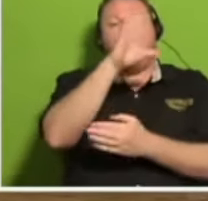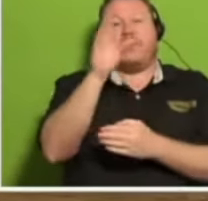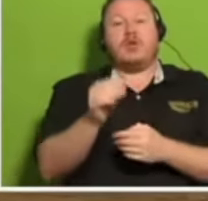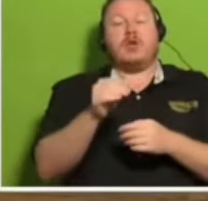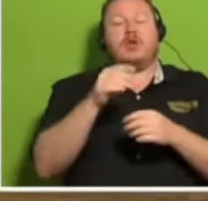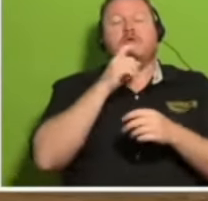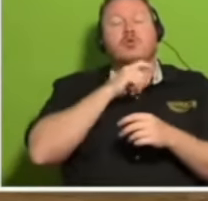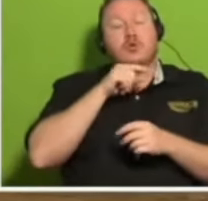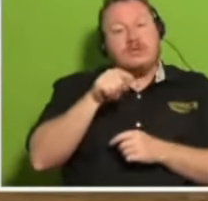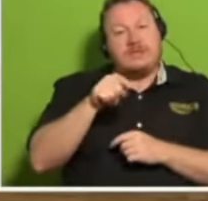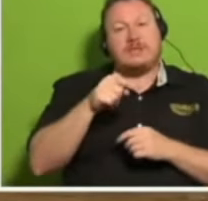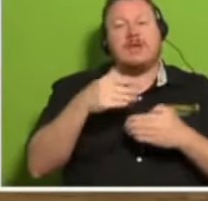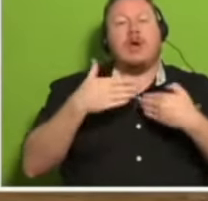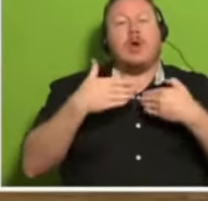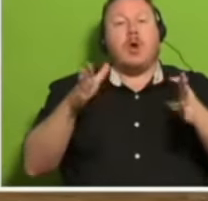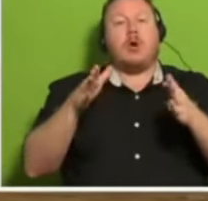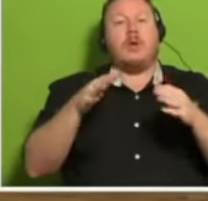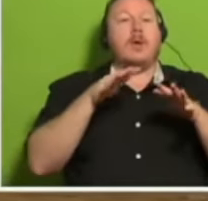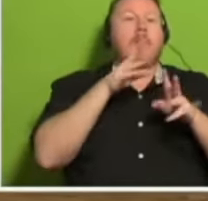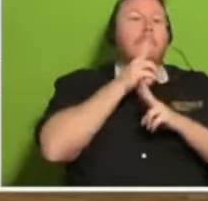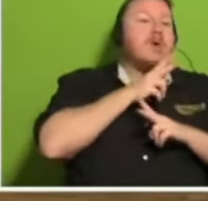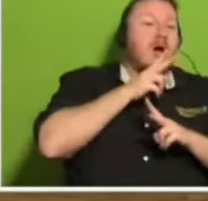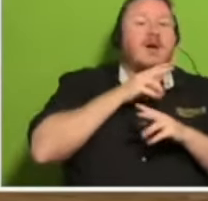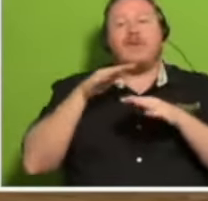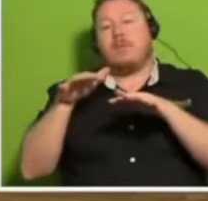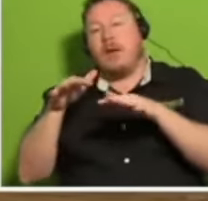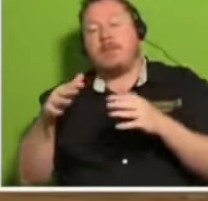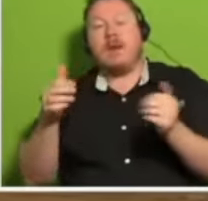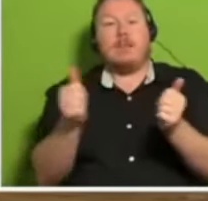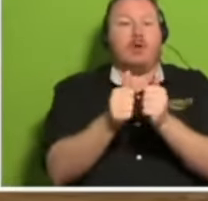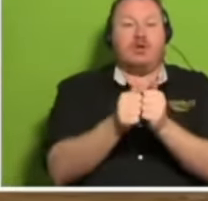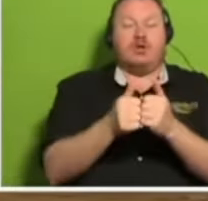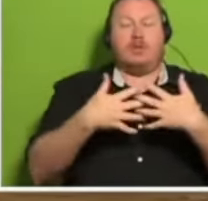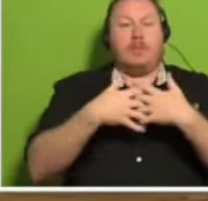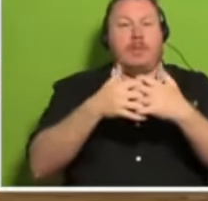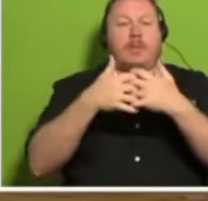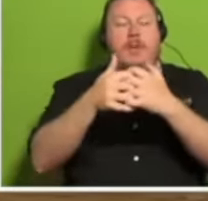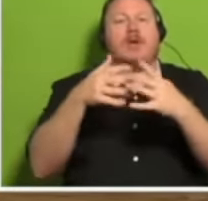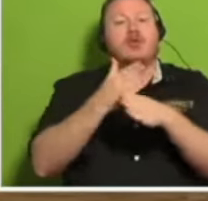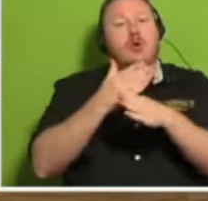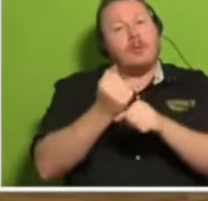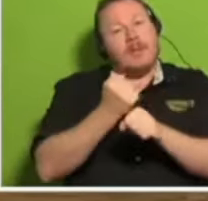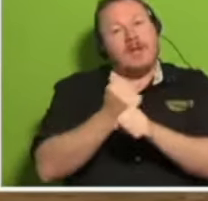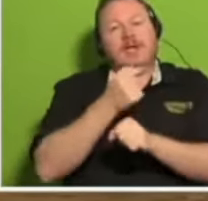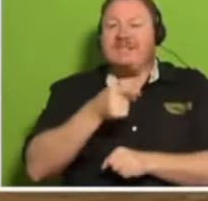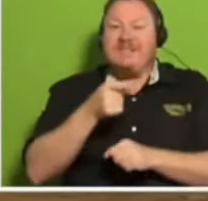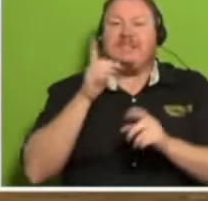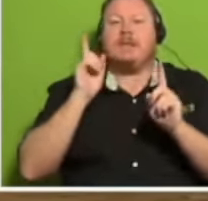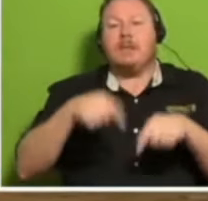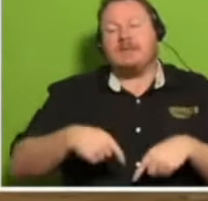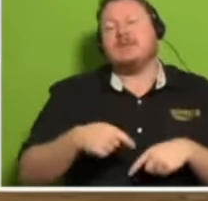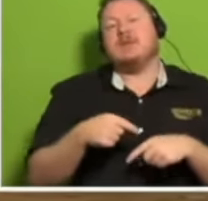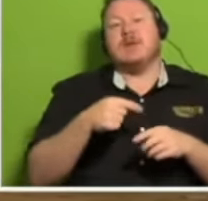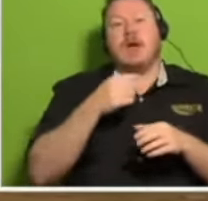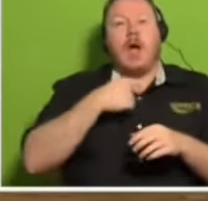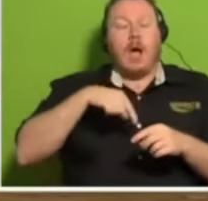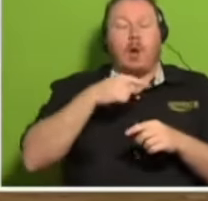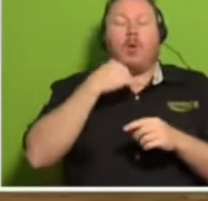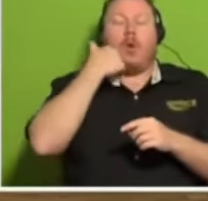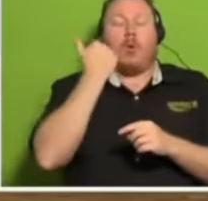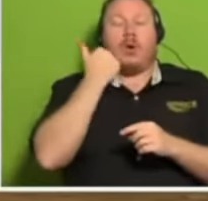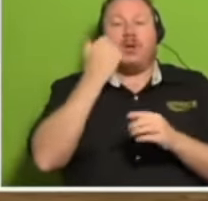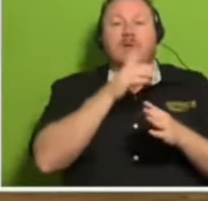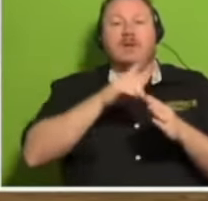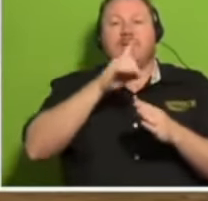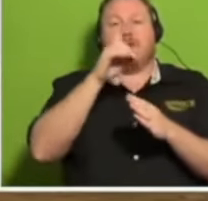to unlock private-public partnerships that can create jobs and help us fulfill our mission to build a